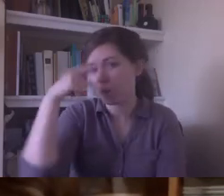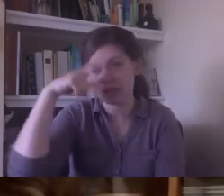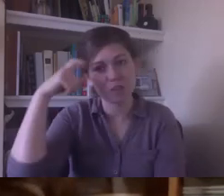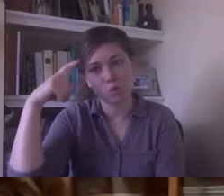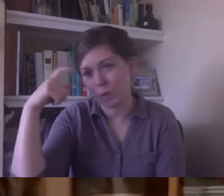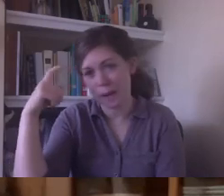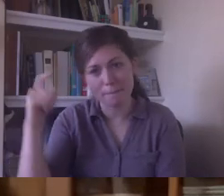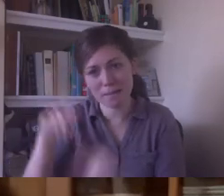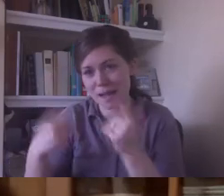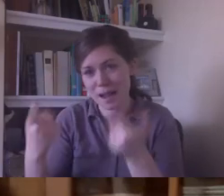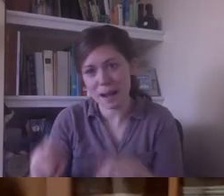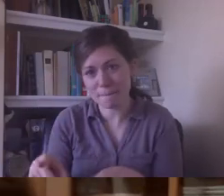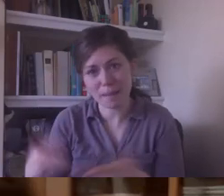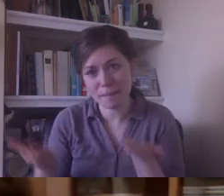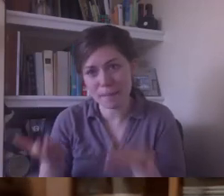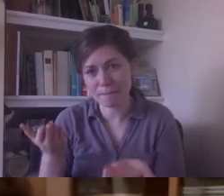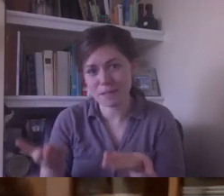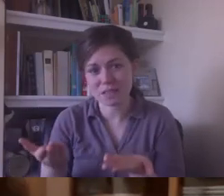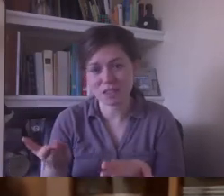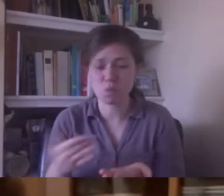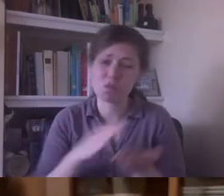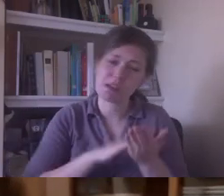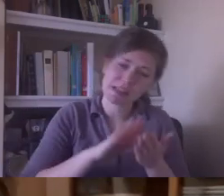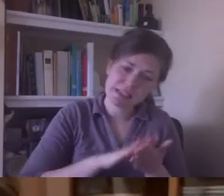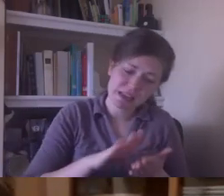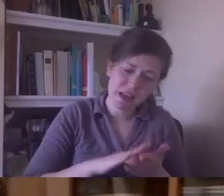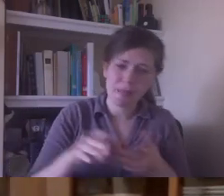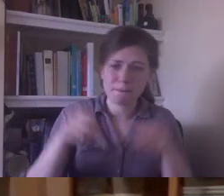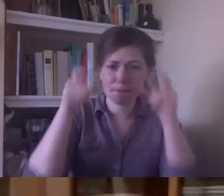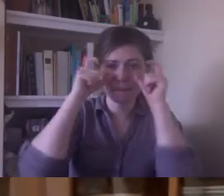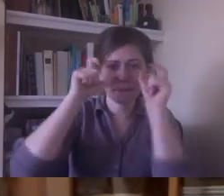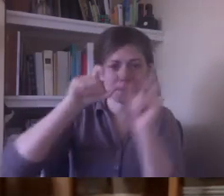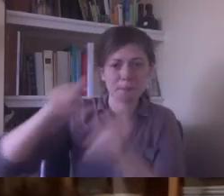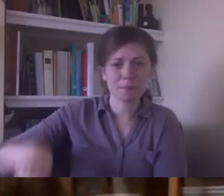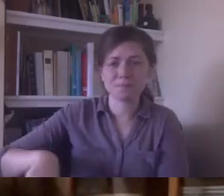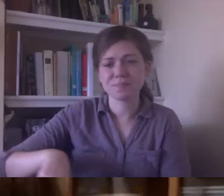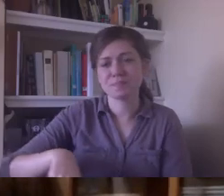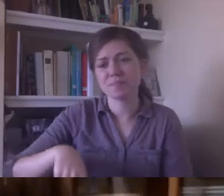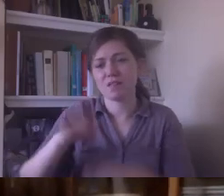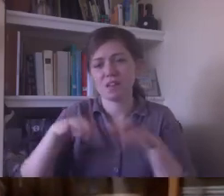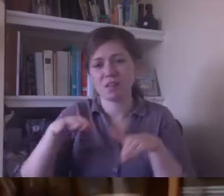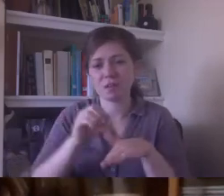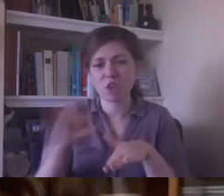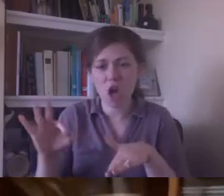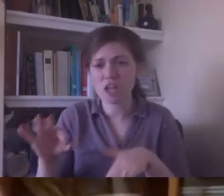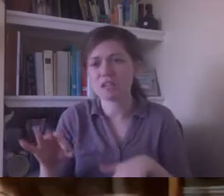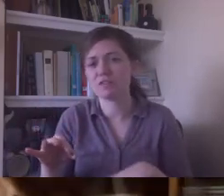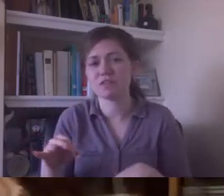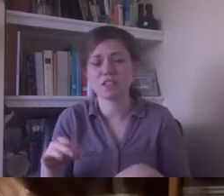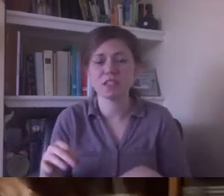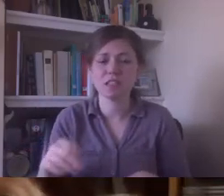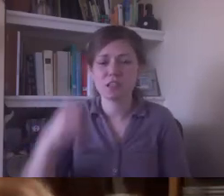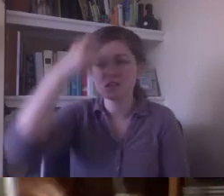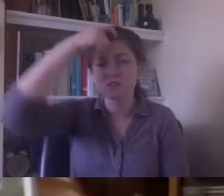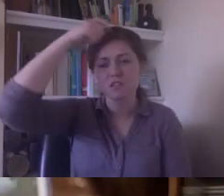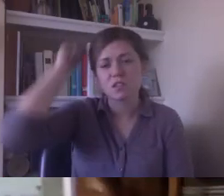all. He wiped off the grease. He unsnapped his goggles and flopped out of his flippers. He peeled off his swim